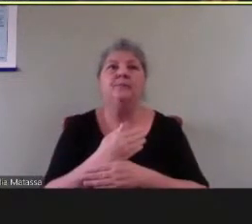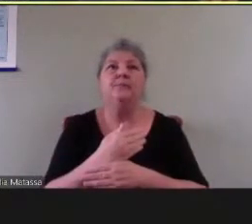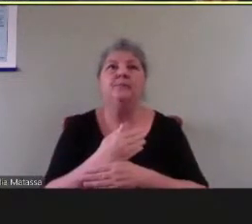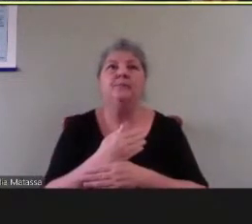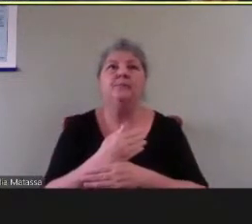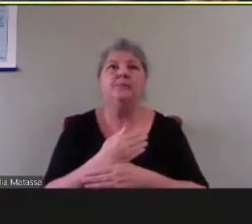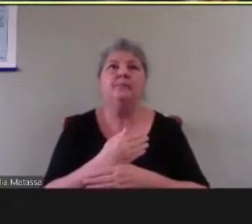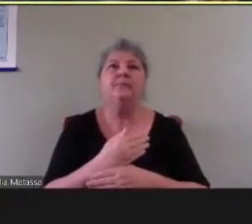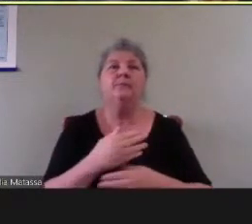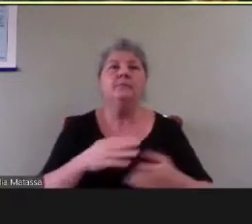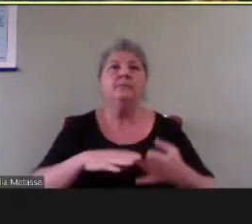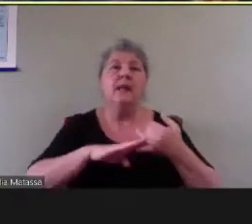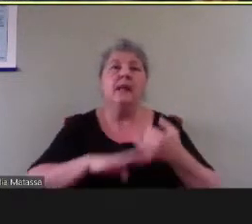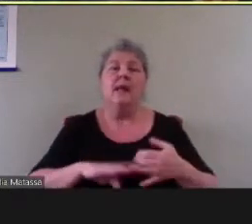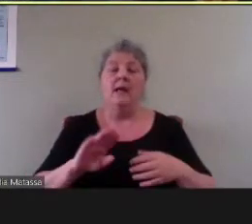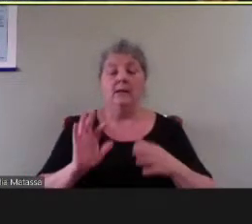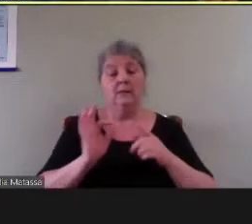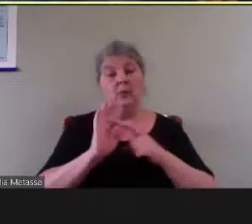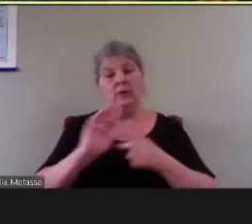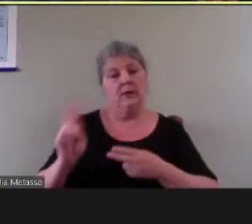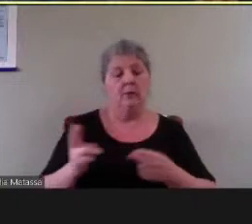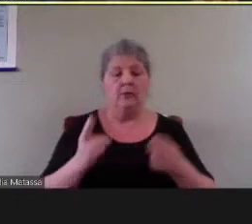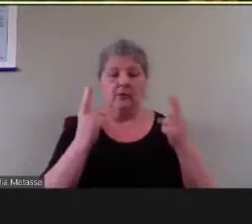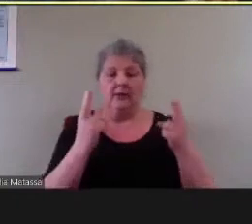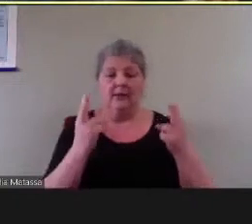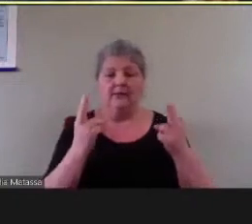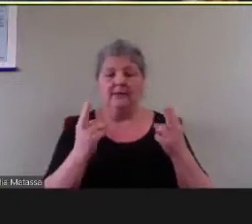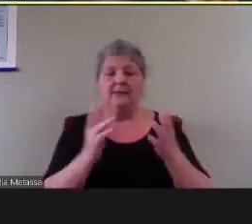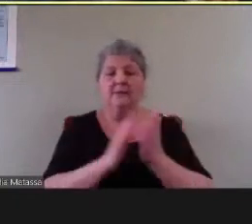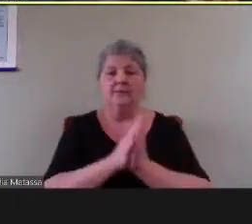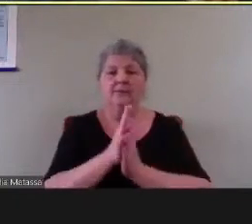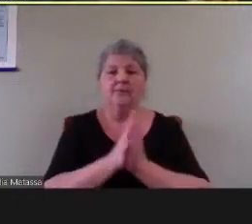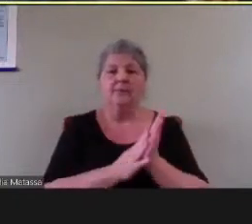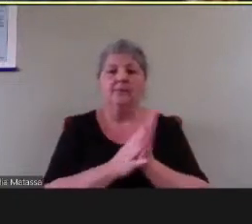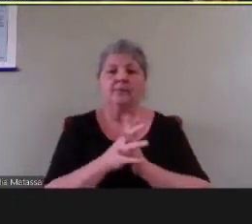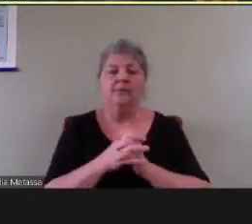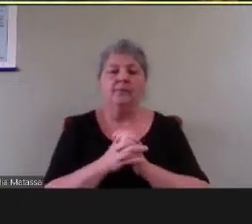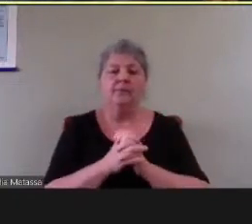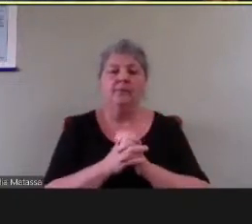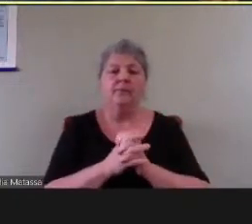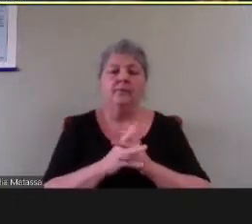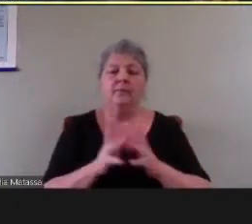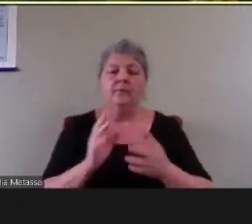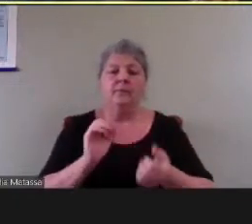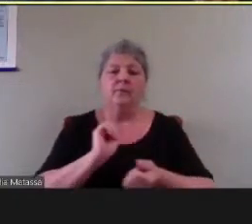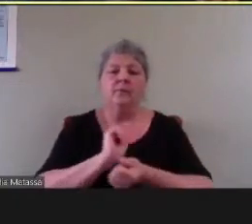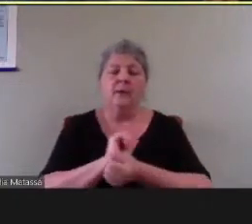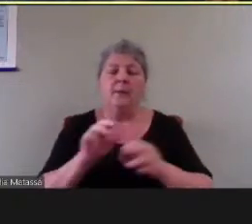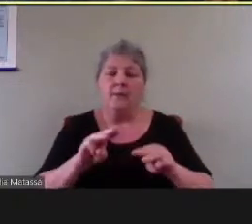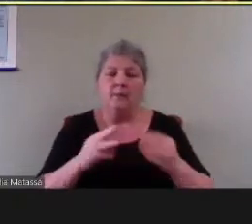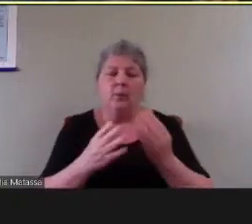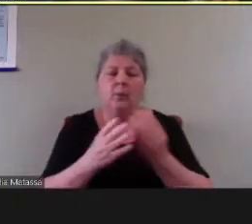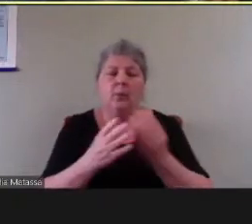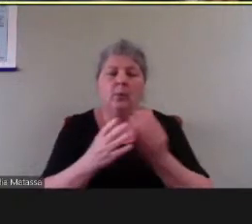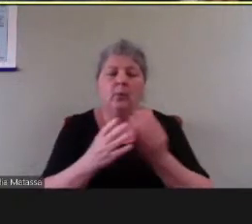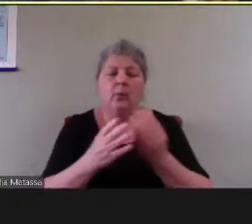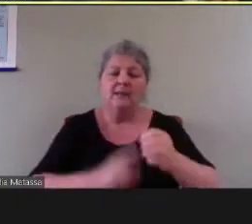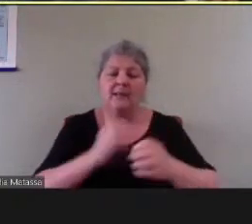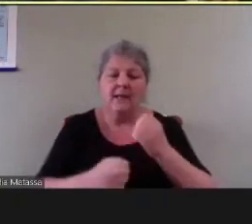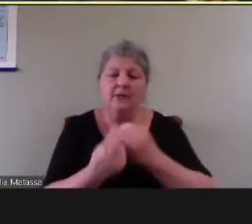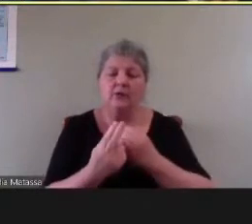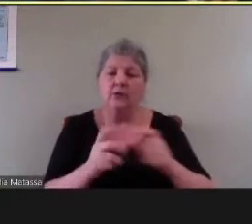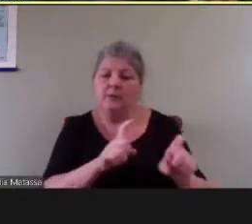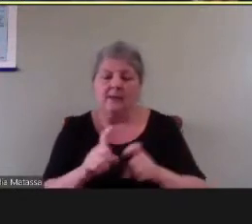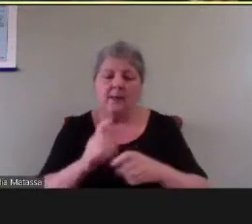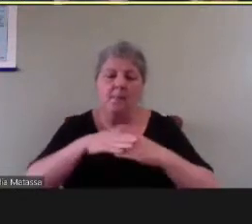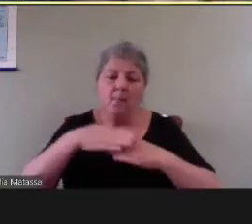The final point I'll bring up is there were significant issues around transition from prison, that actually people with disabilities ended up spending more time in